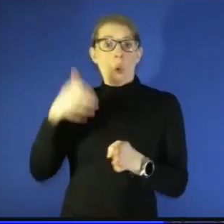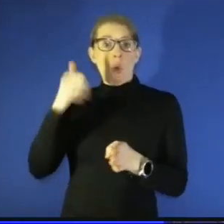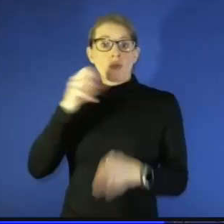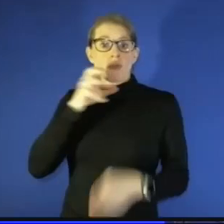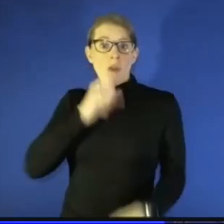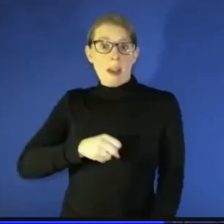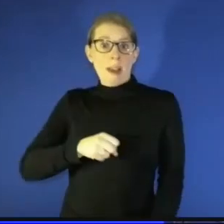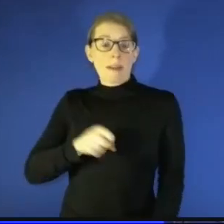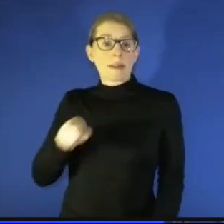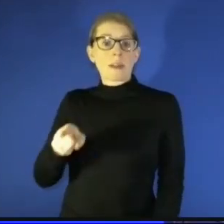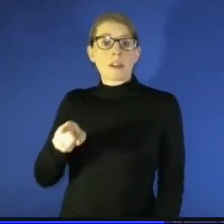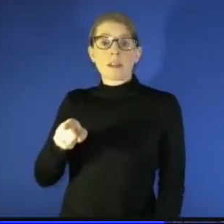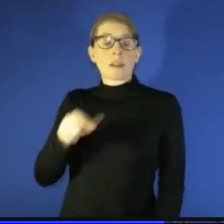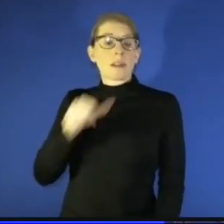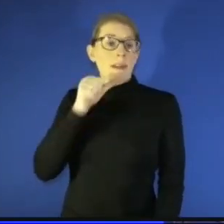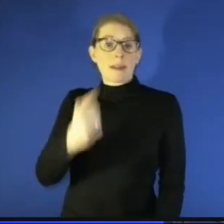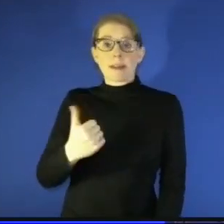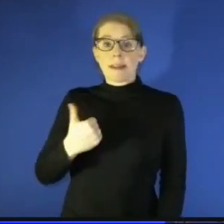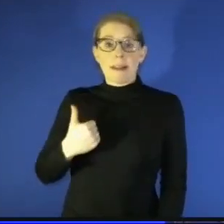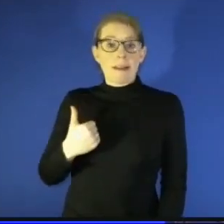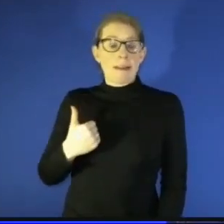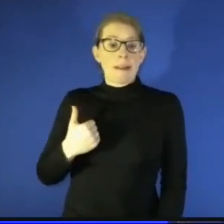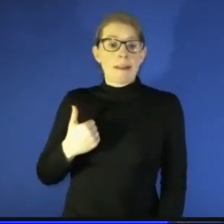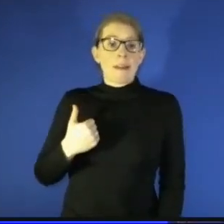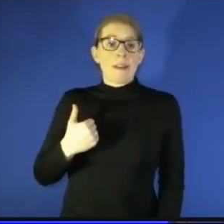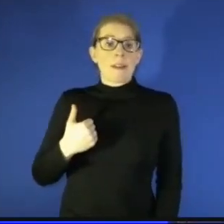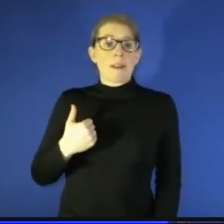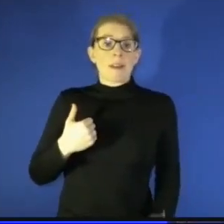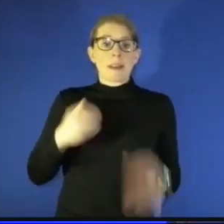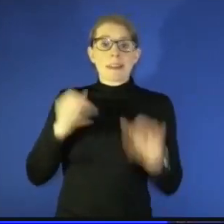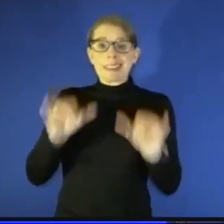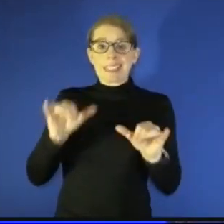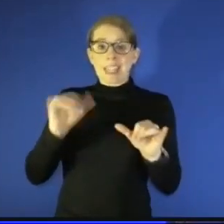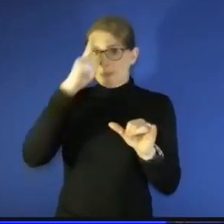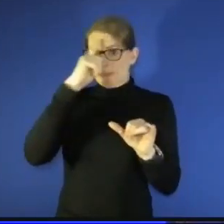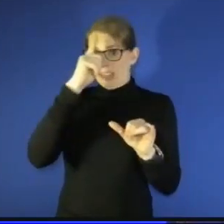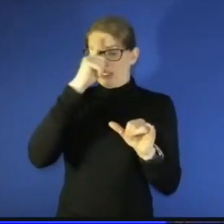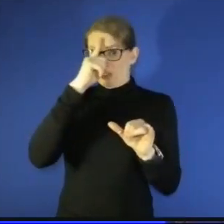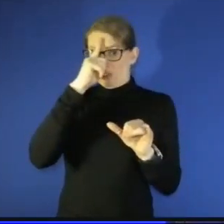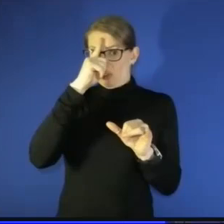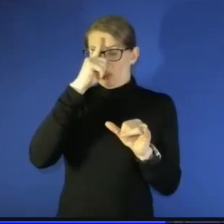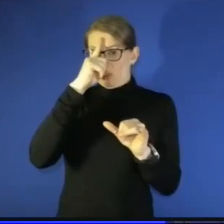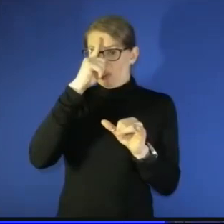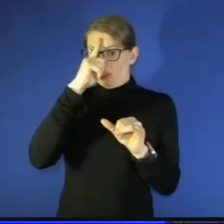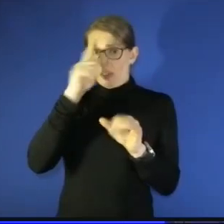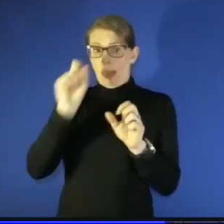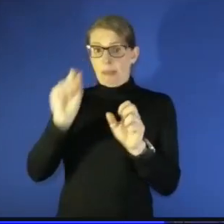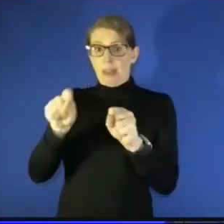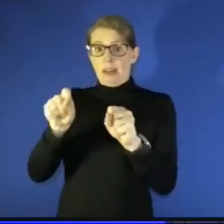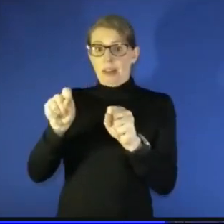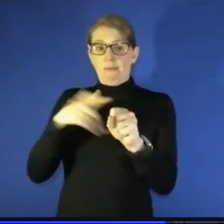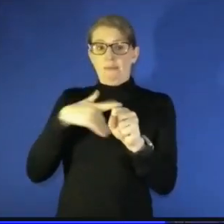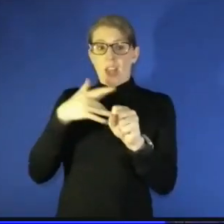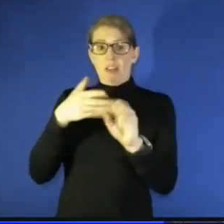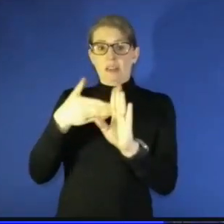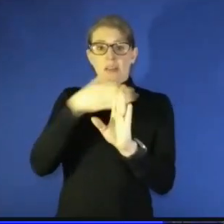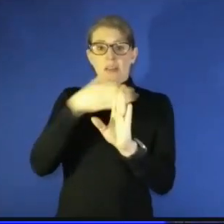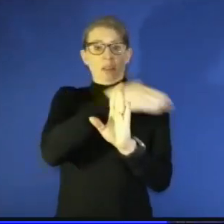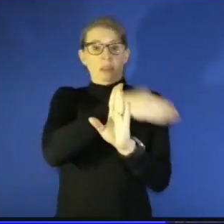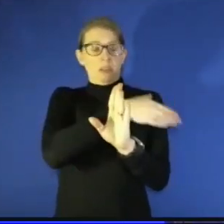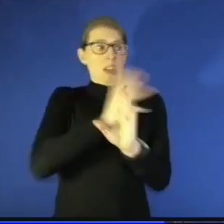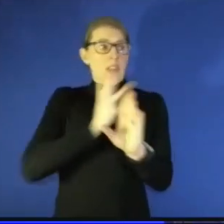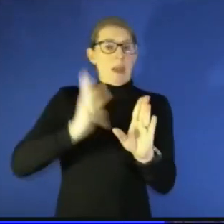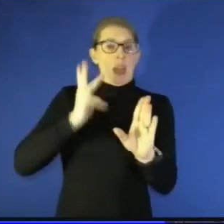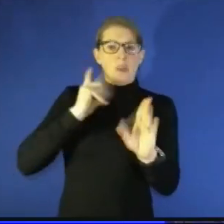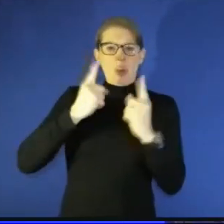not have the same mental capacity that they felt that they had in the past. And they're starting to wonder, is this a normal